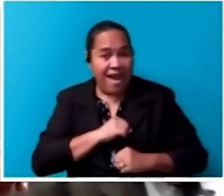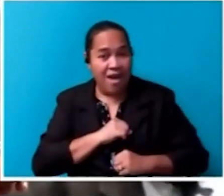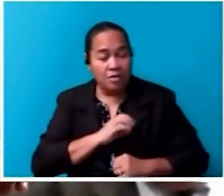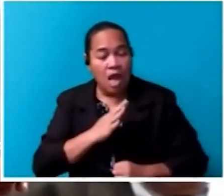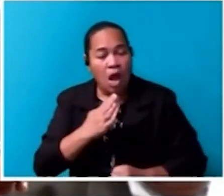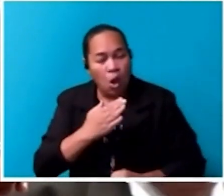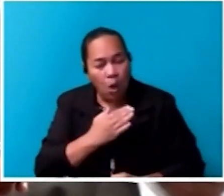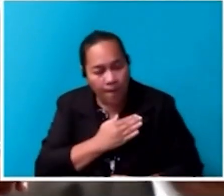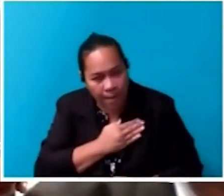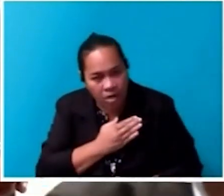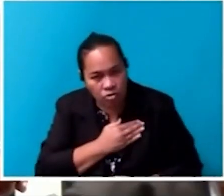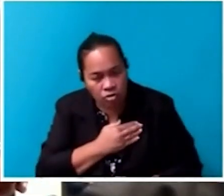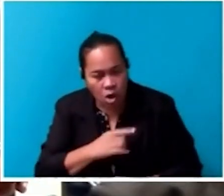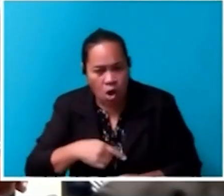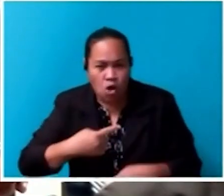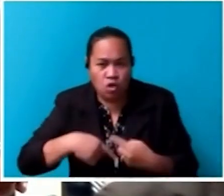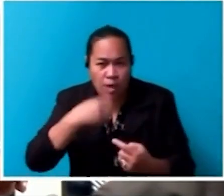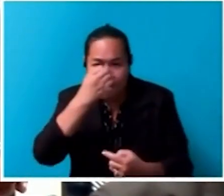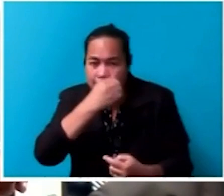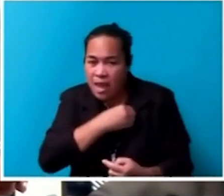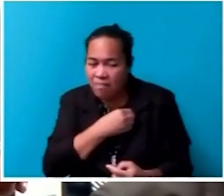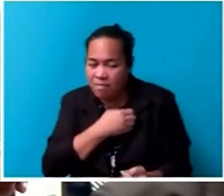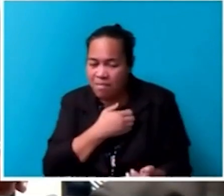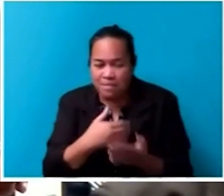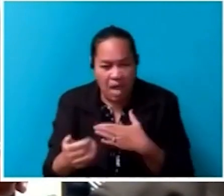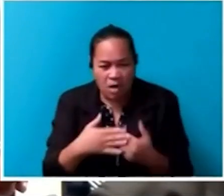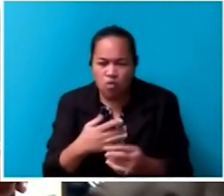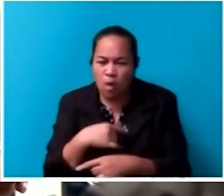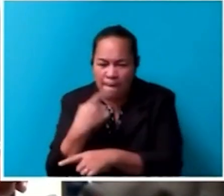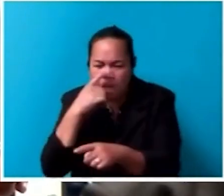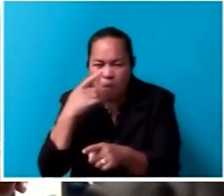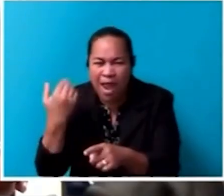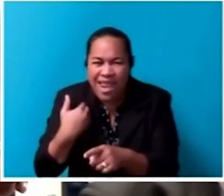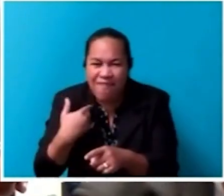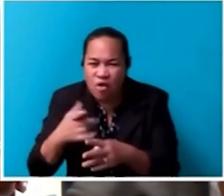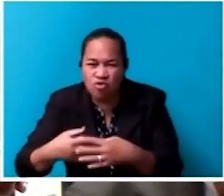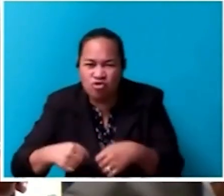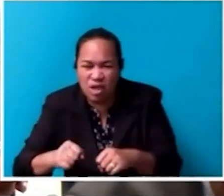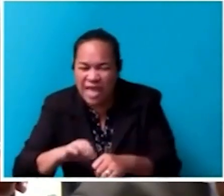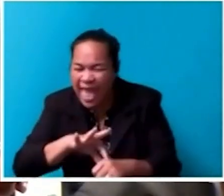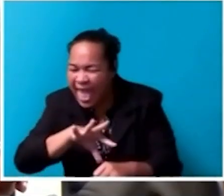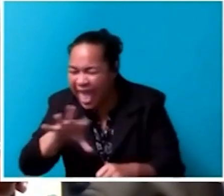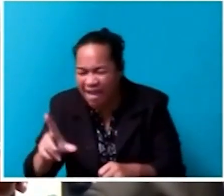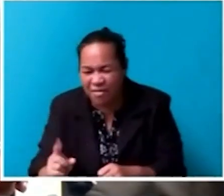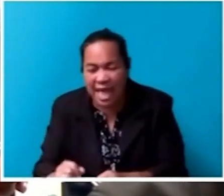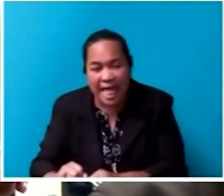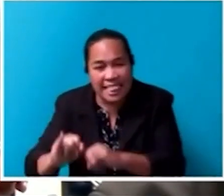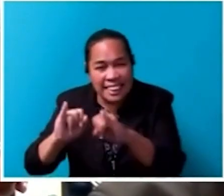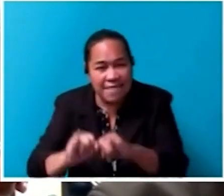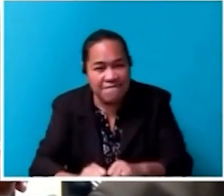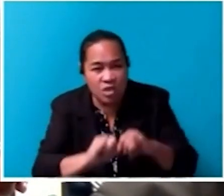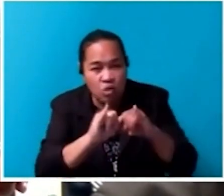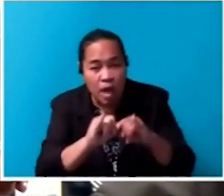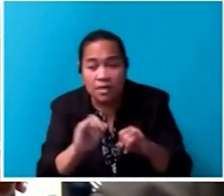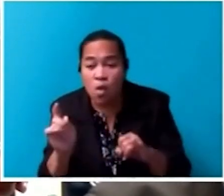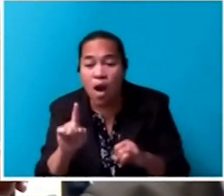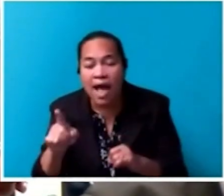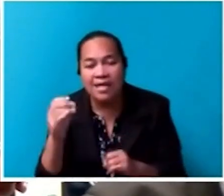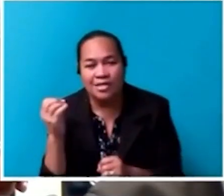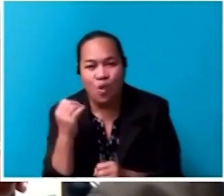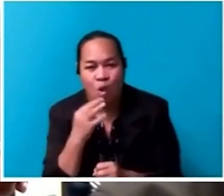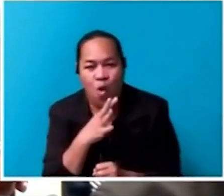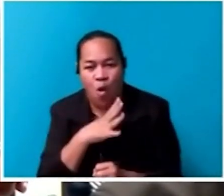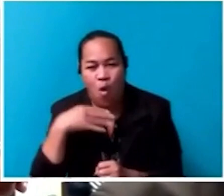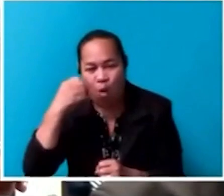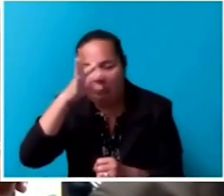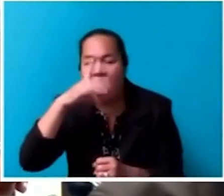us continue believing that every street dweller, every marginalized youth is a soul worth saving,